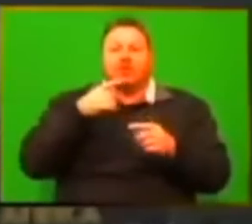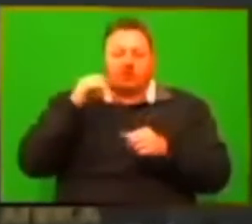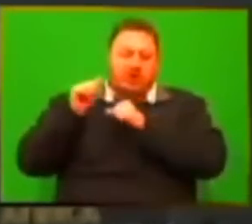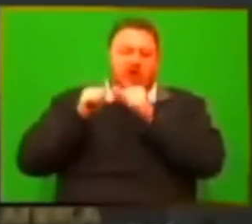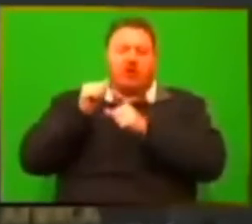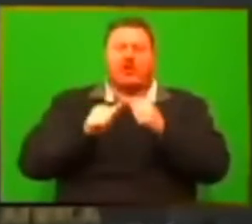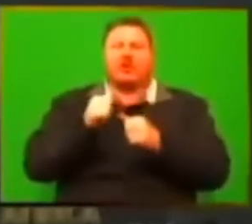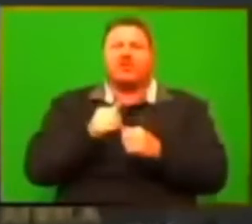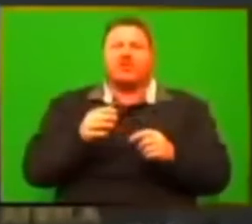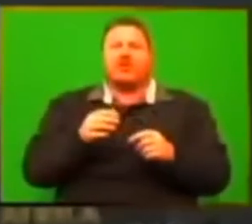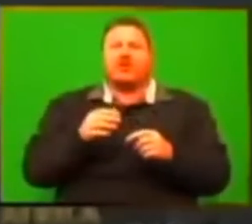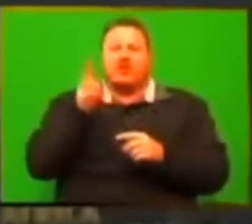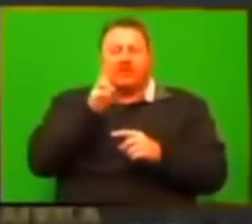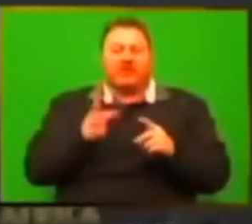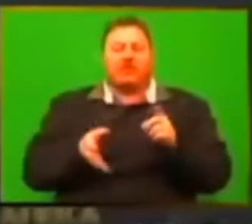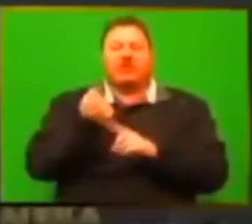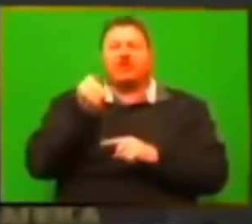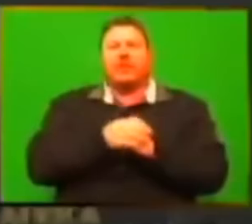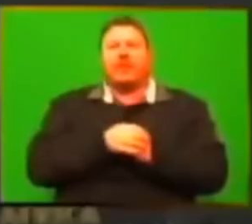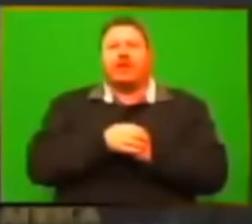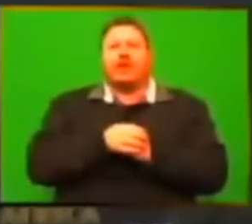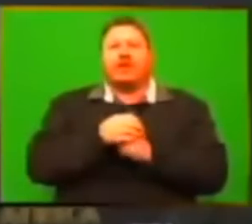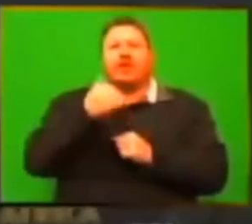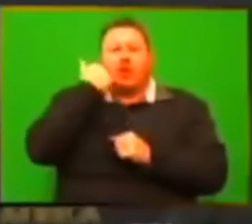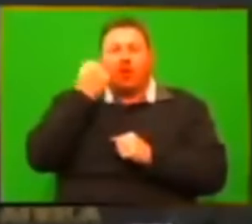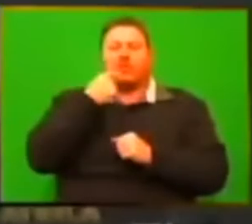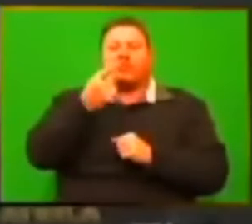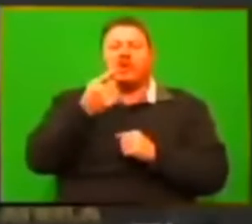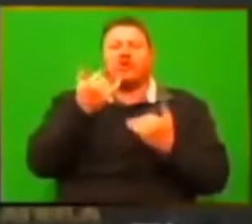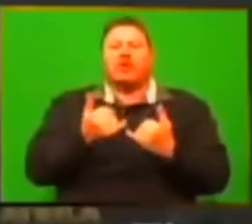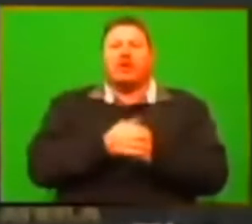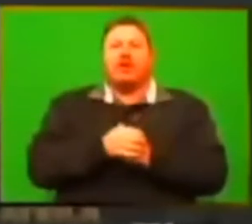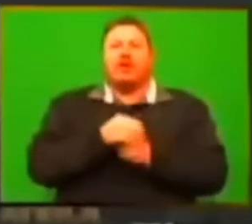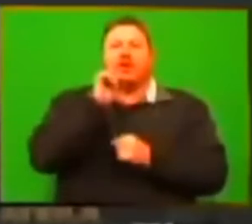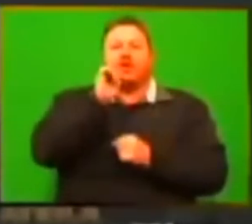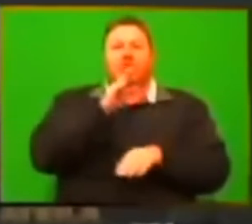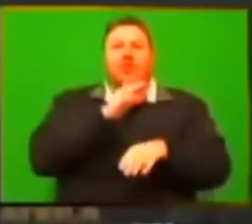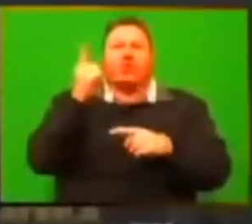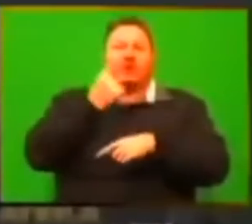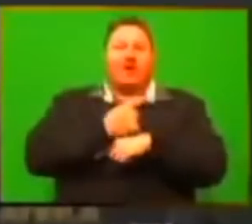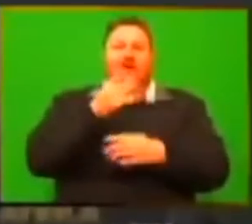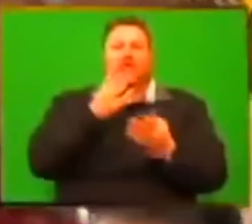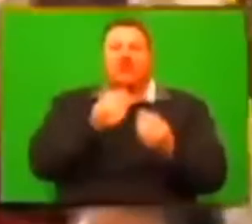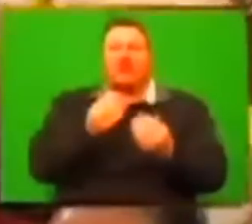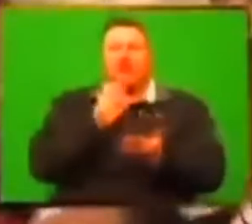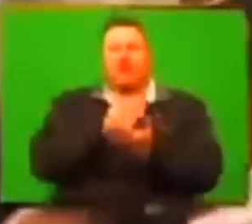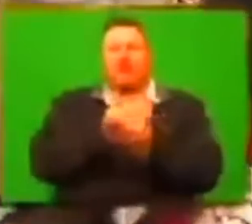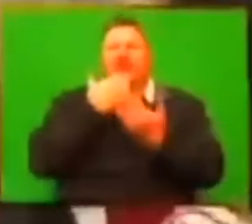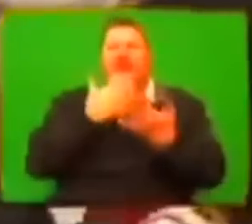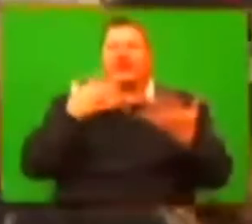overcome. Victory is certain. We want to tell you now, your days are numbered. Thank you very much.